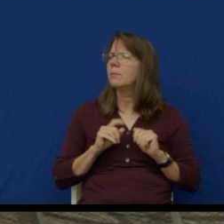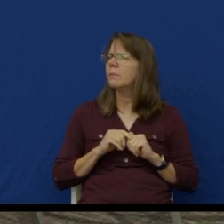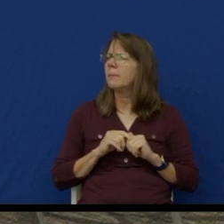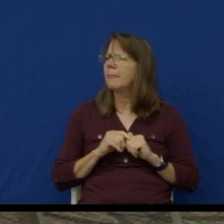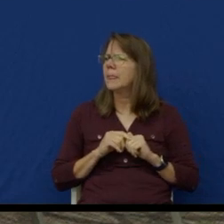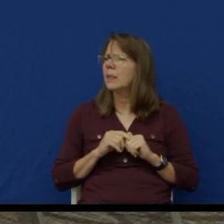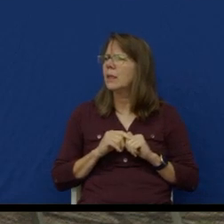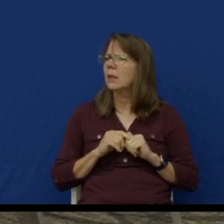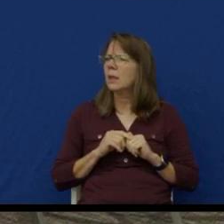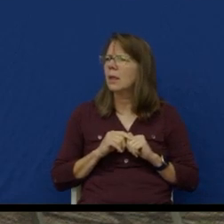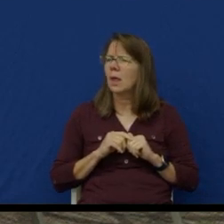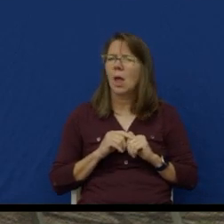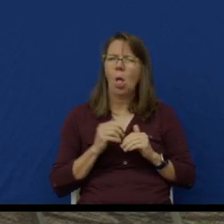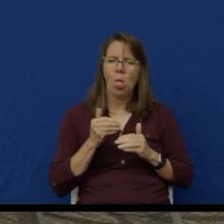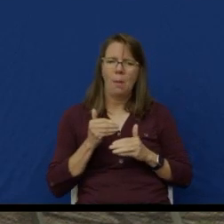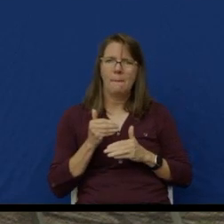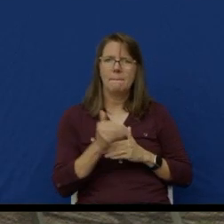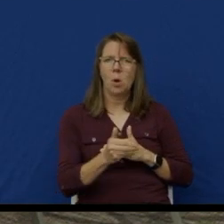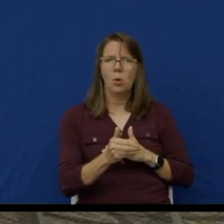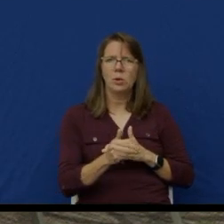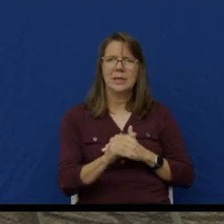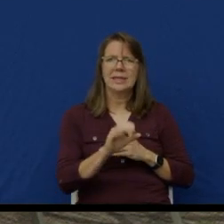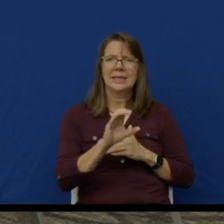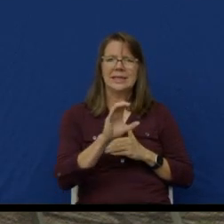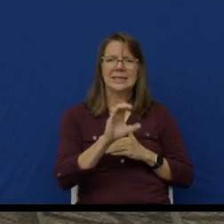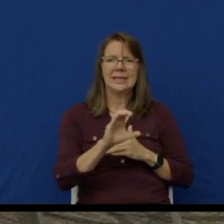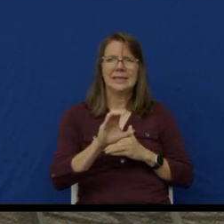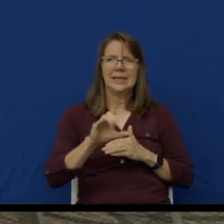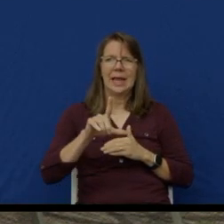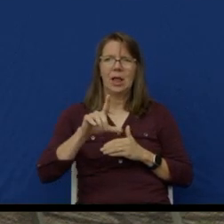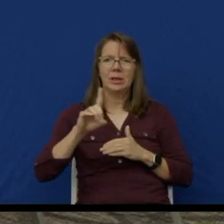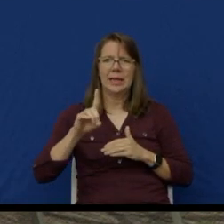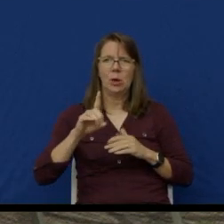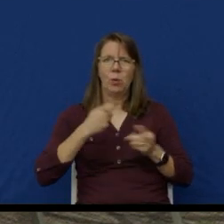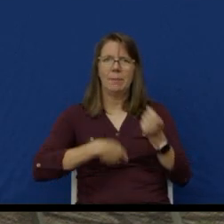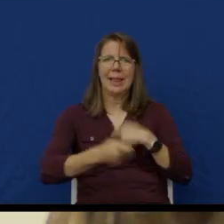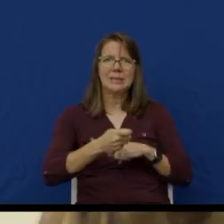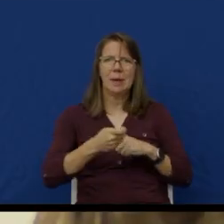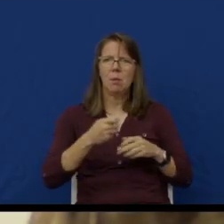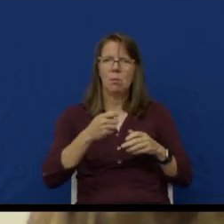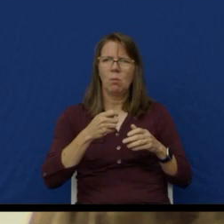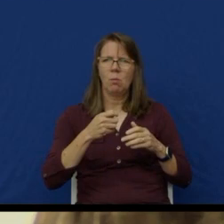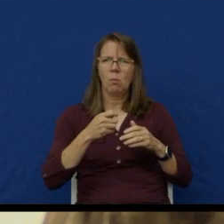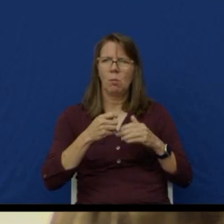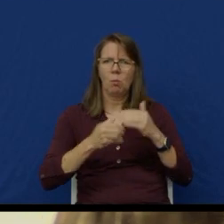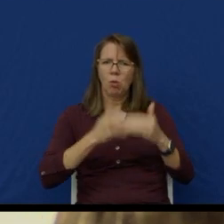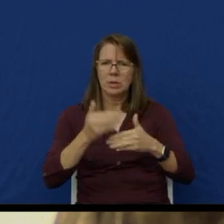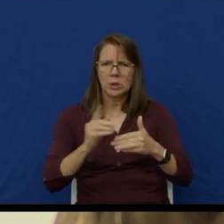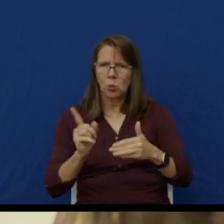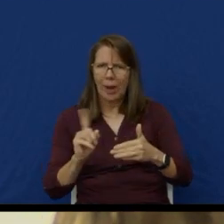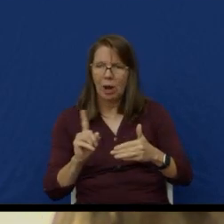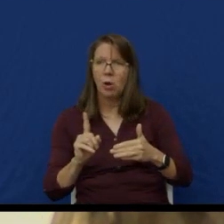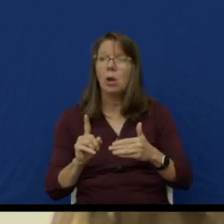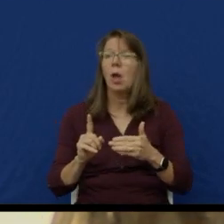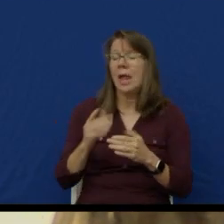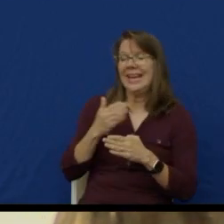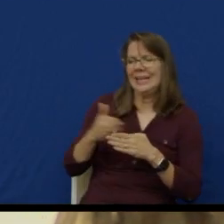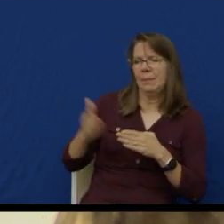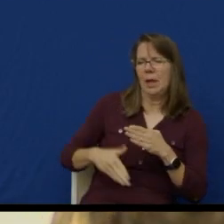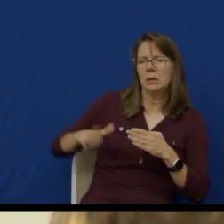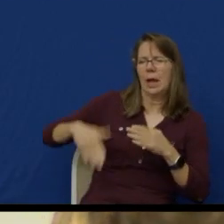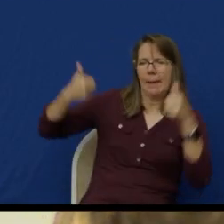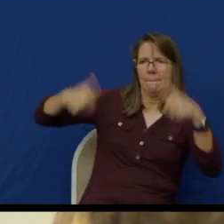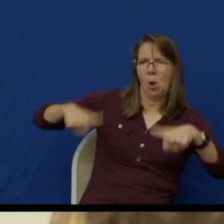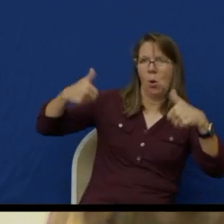in the post-CCLD, the CCLD replacement RFP process? So it is complete. It has not yet been posted, but we're in